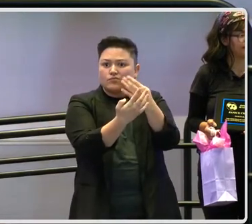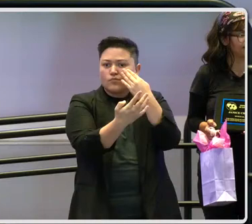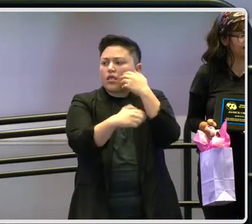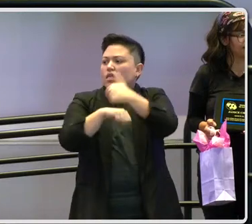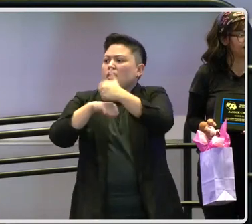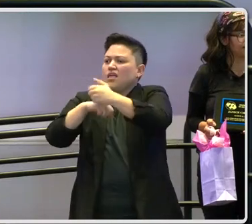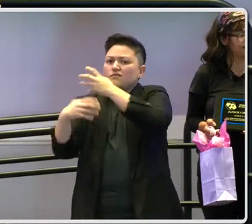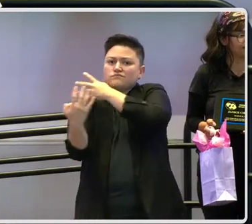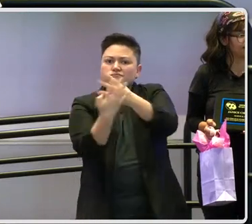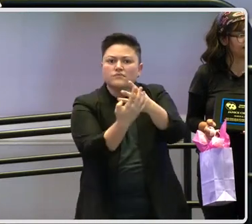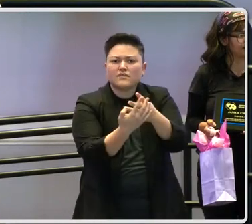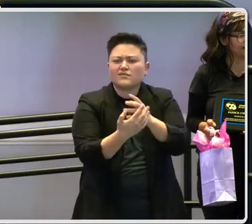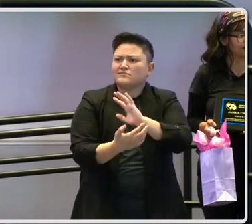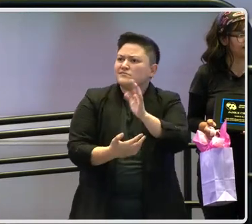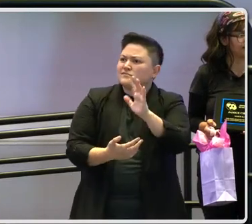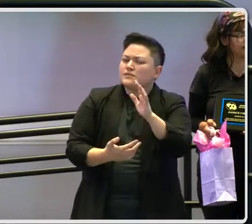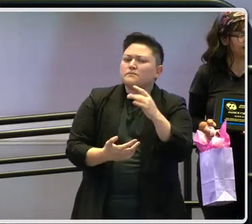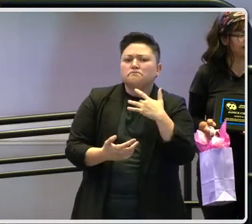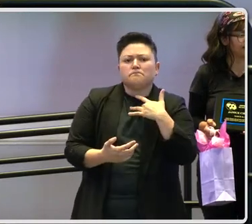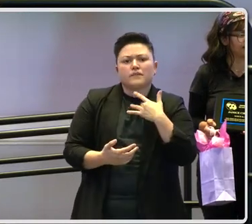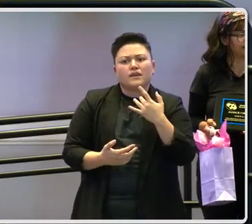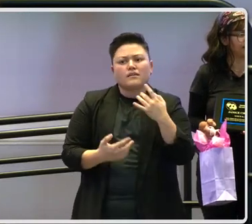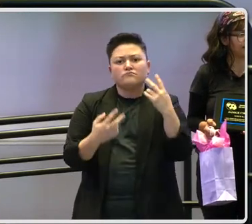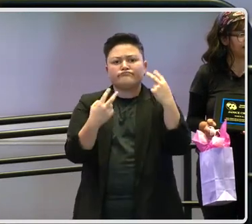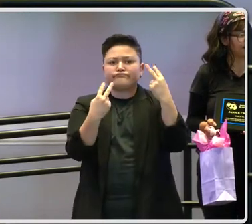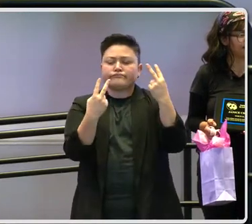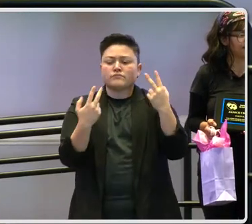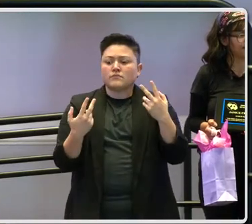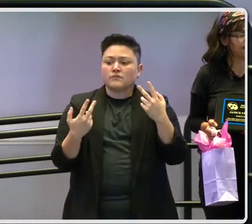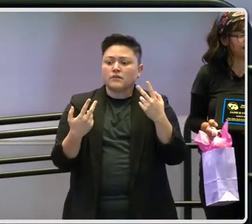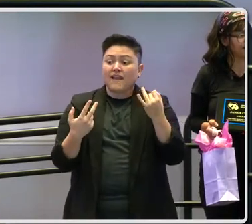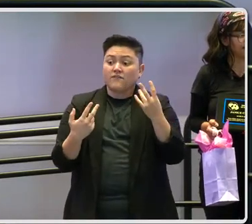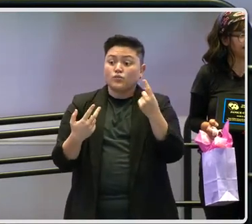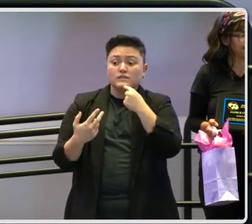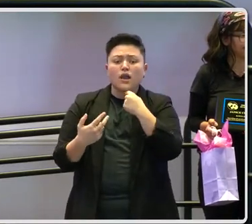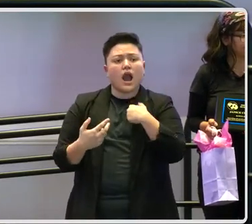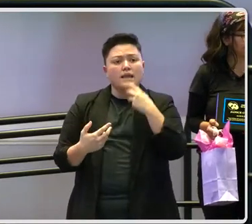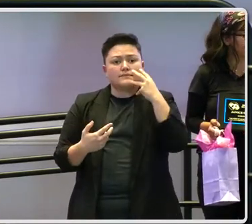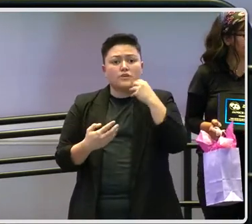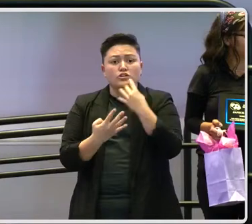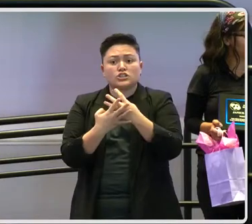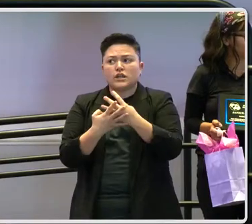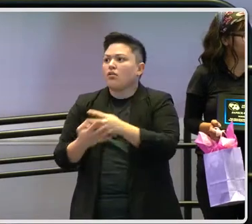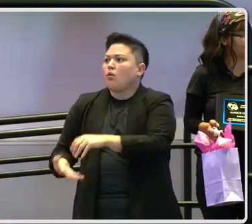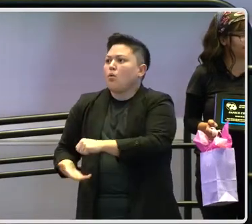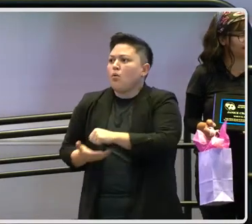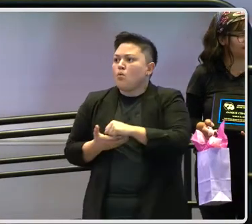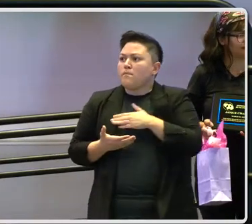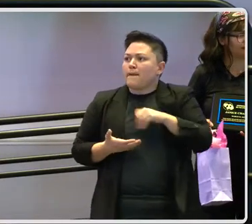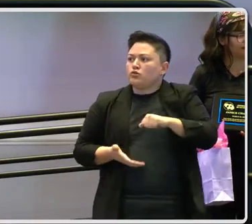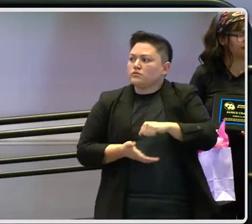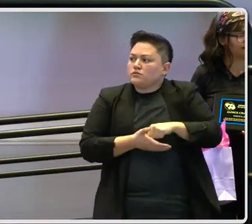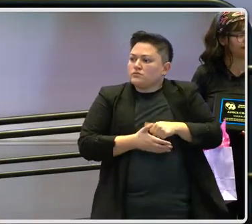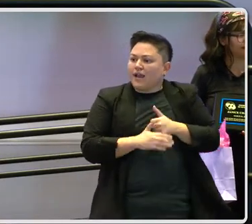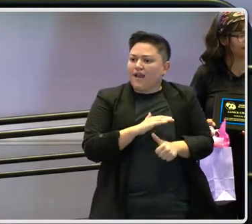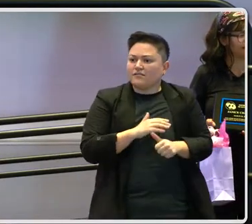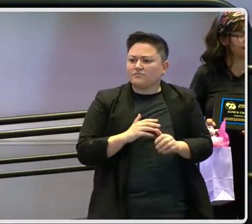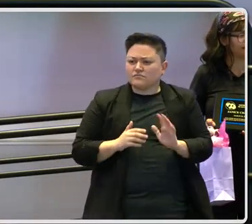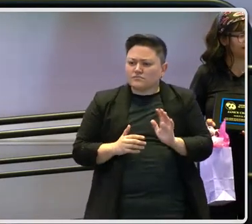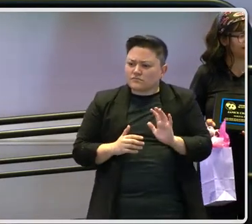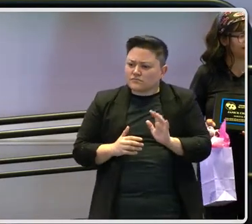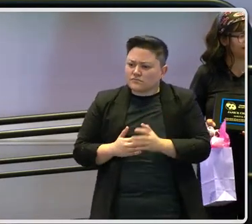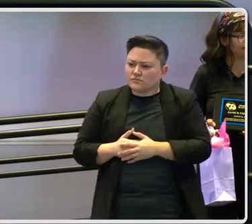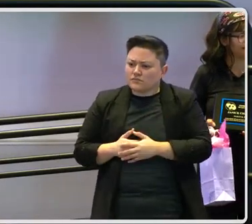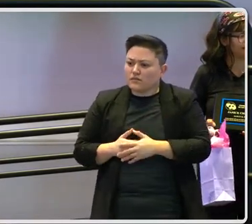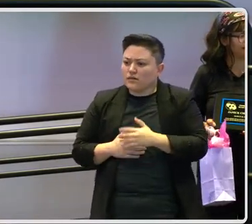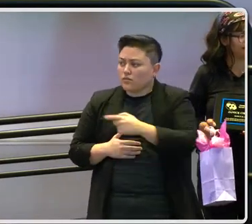have a life. We've always been stigmatized. You say you've been in jail. People say, let me put my purse up. You say you get, I'm